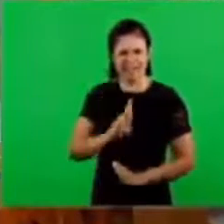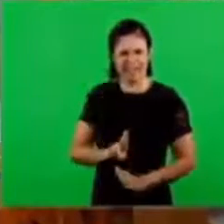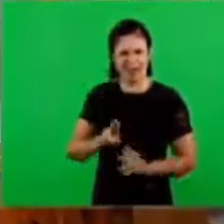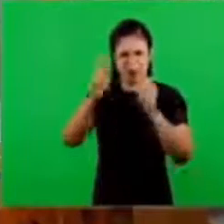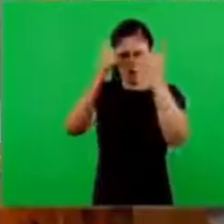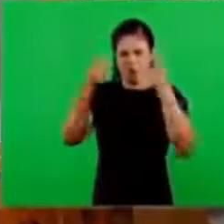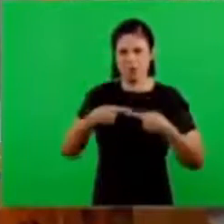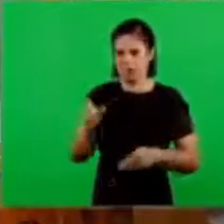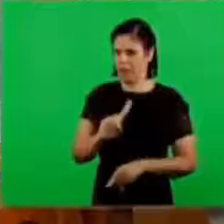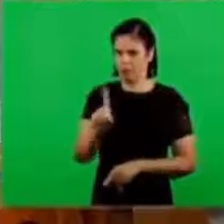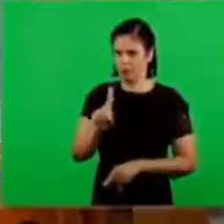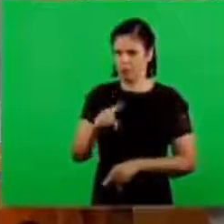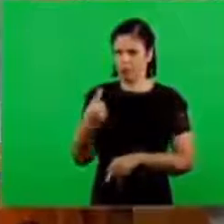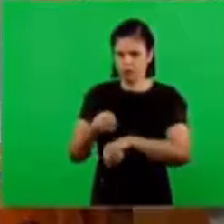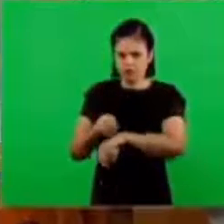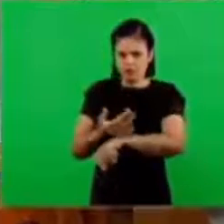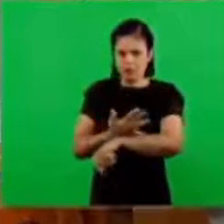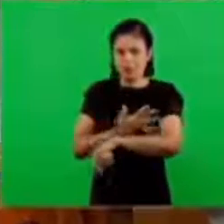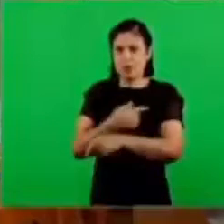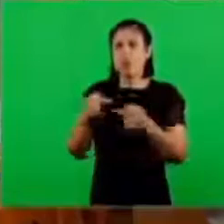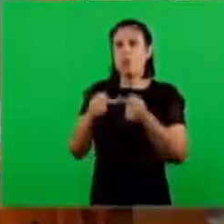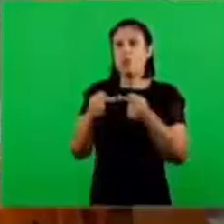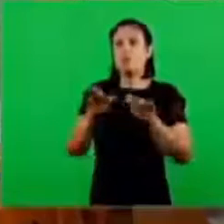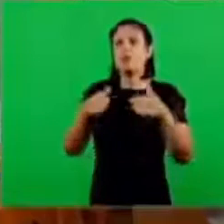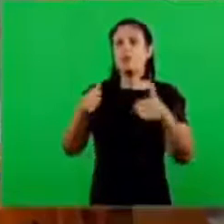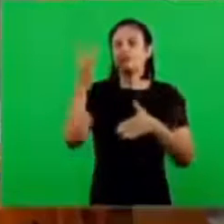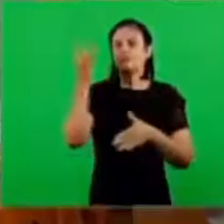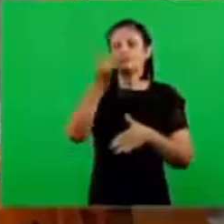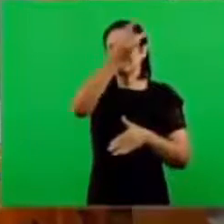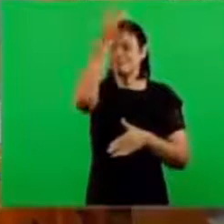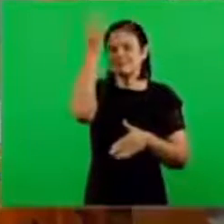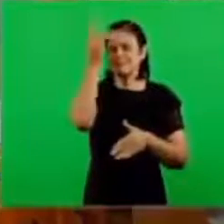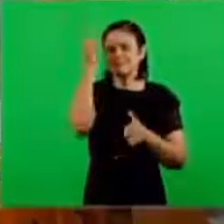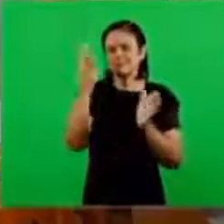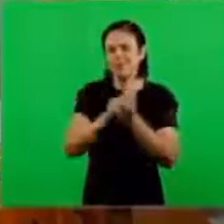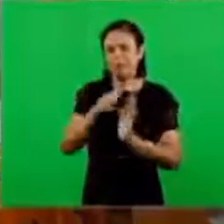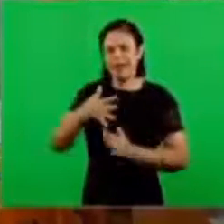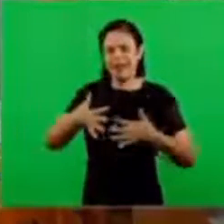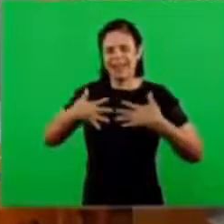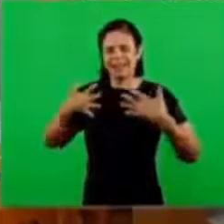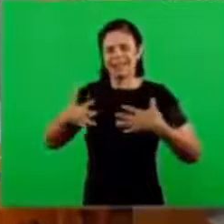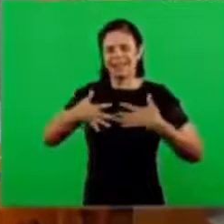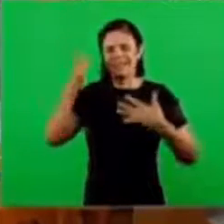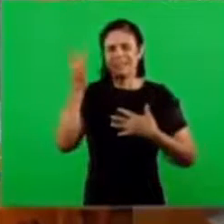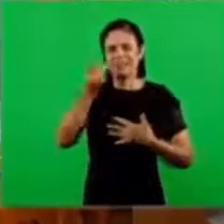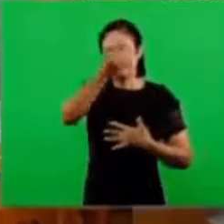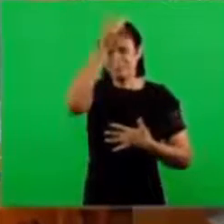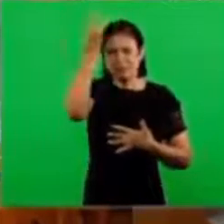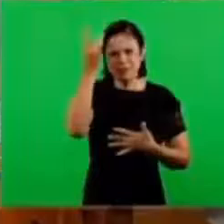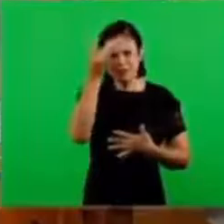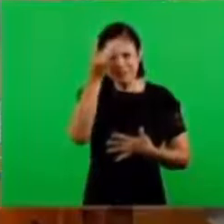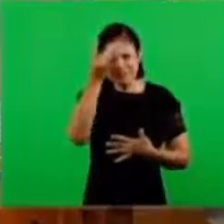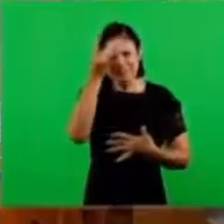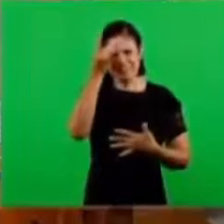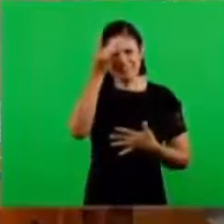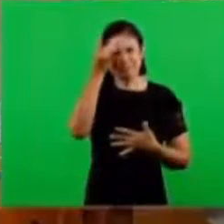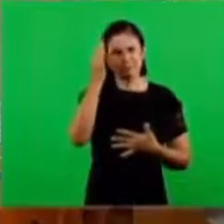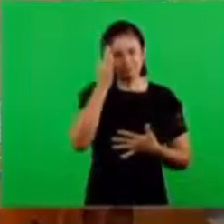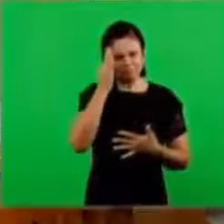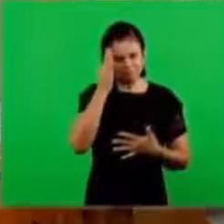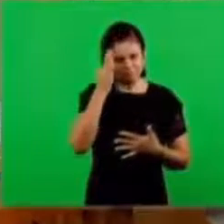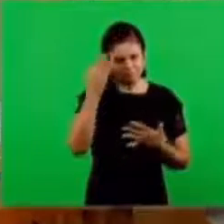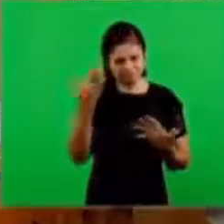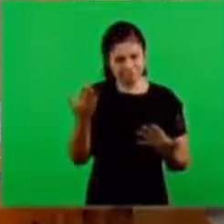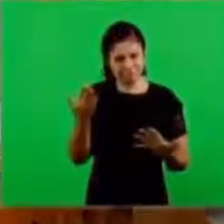not of the flesh, they are of the spirit. So the joy of the spirit, so they